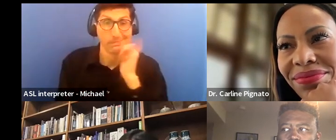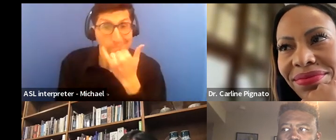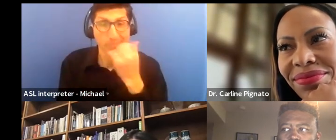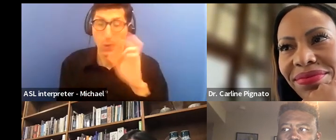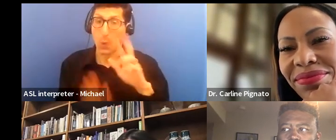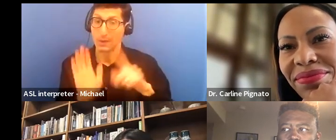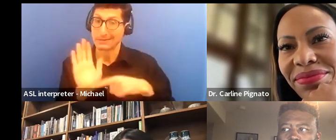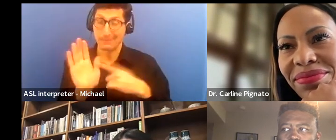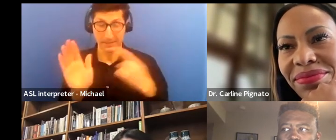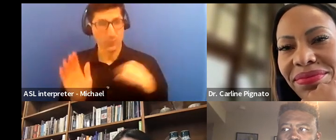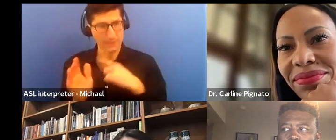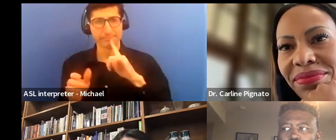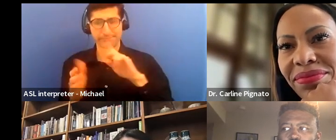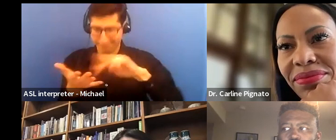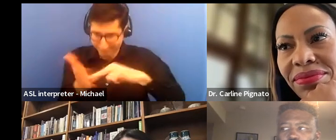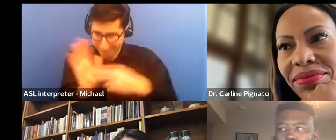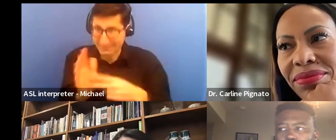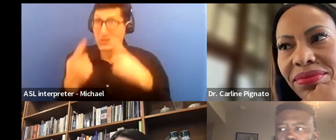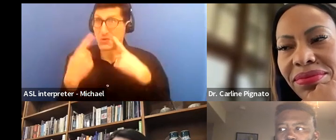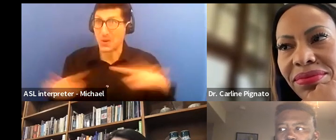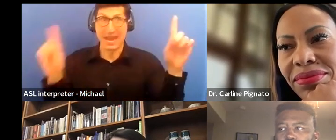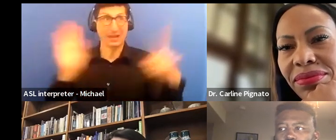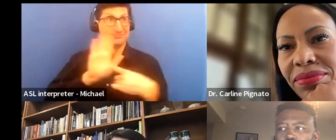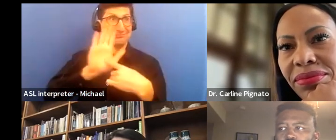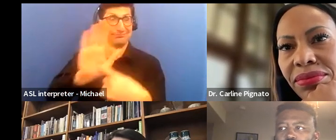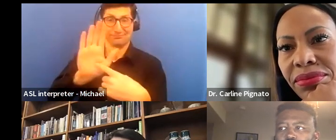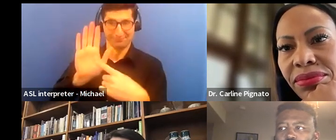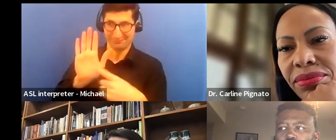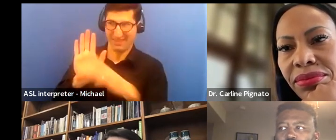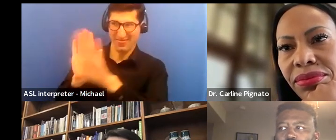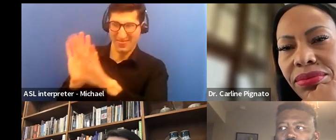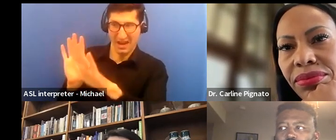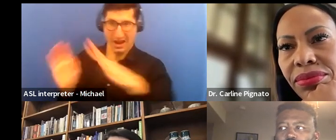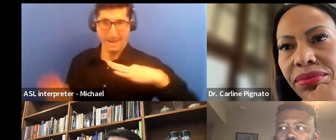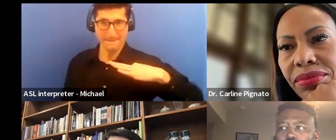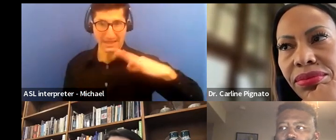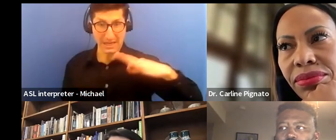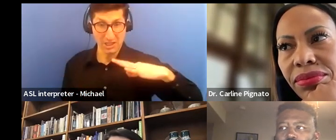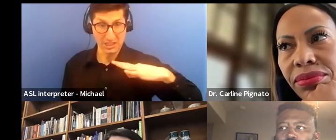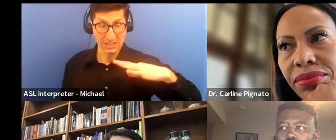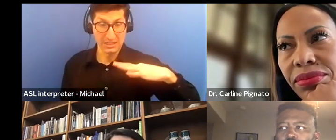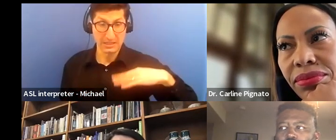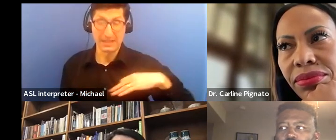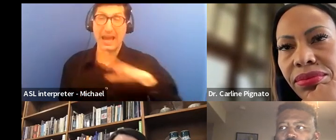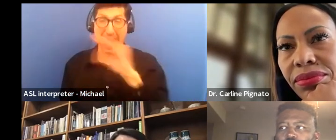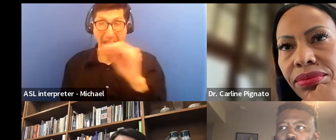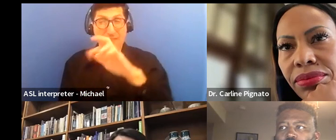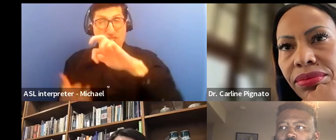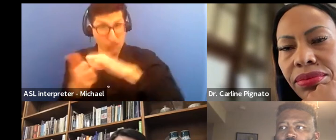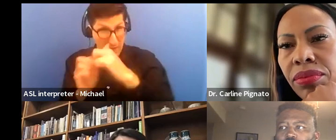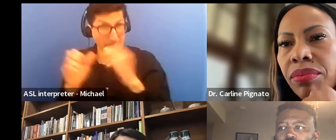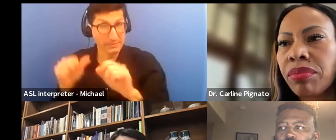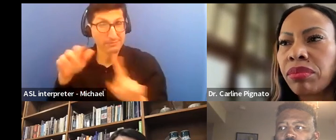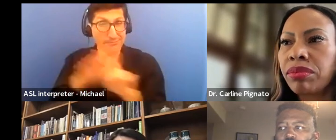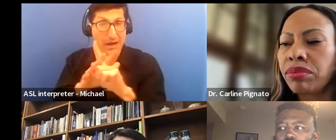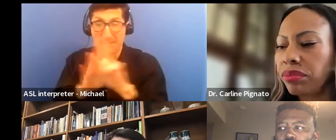or intentionally being breached, and the repercussions both to a potential candidate and, quite frankly,